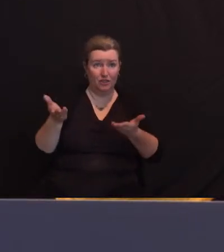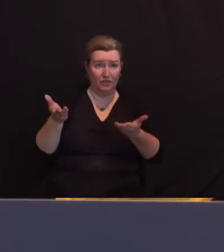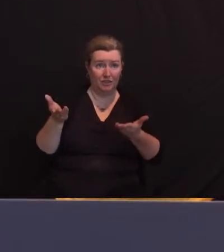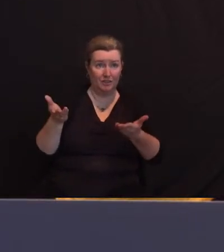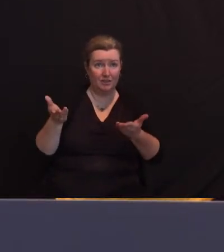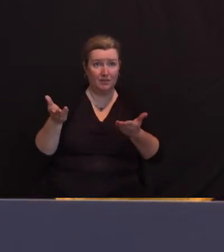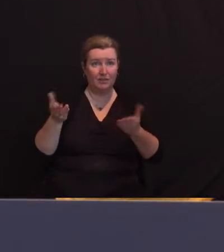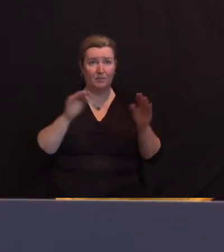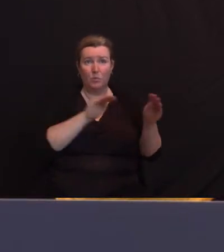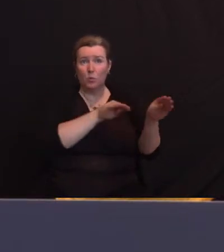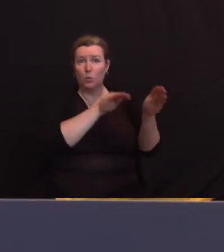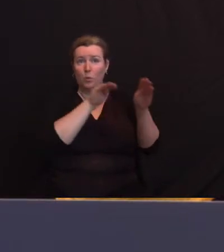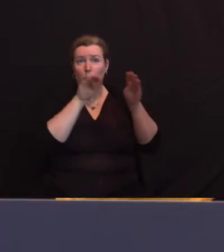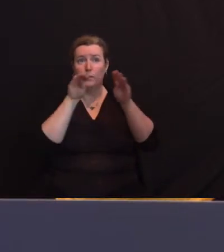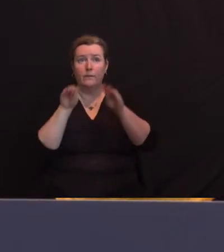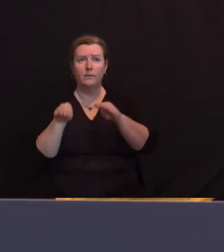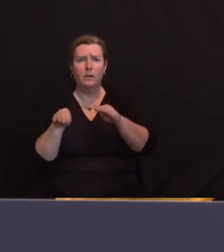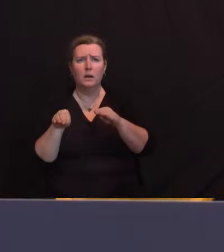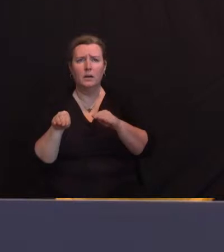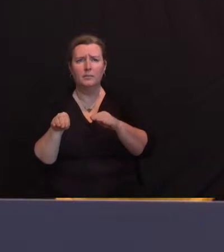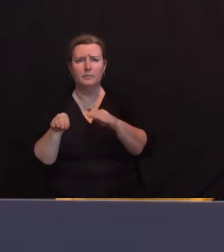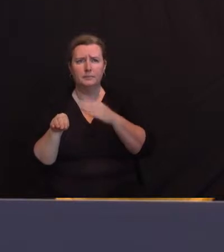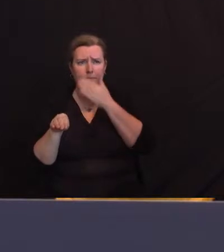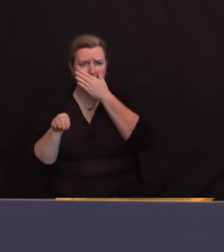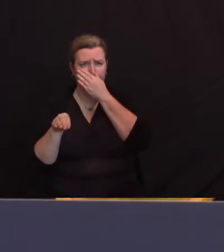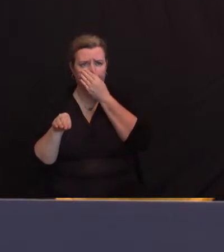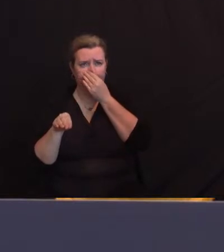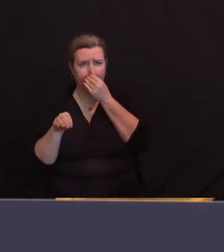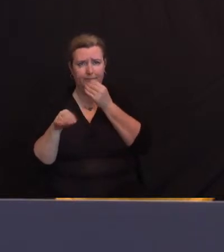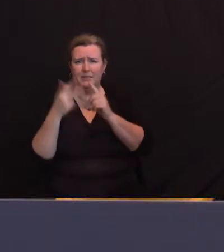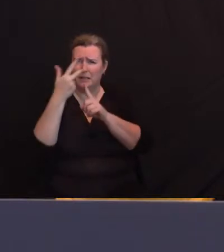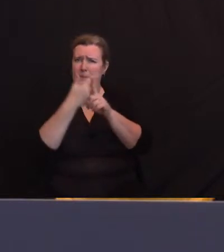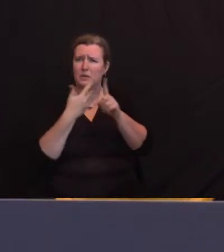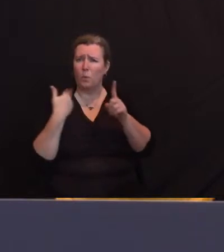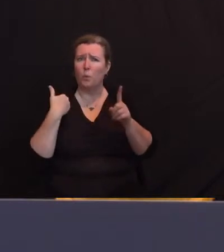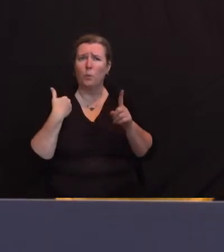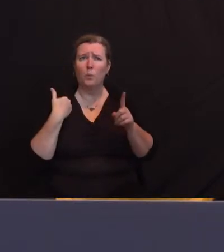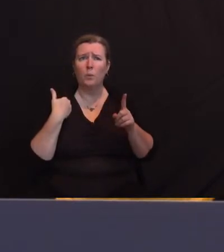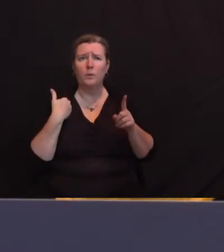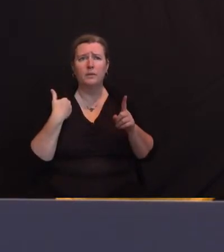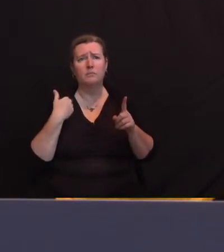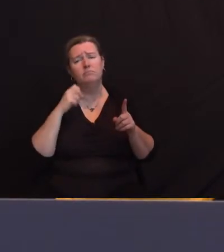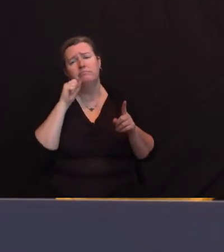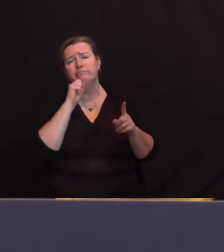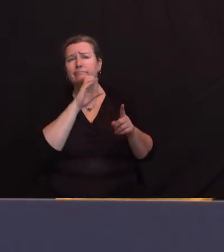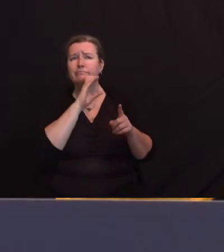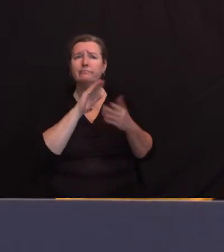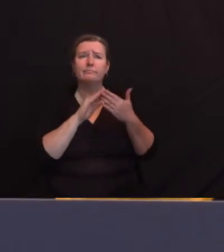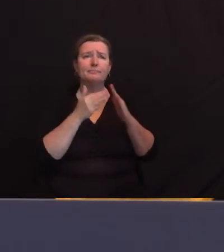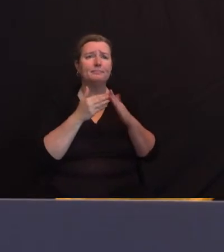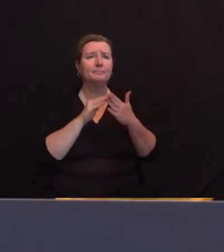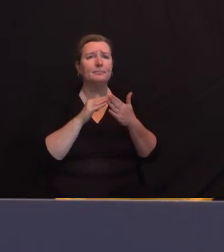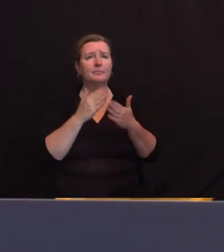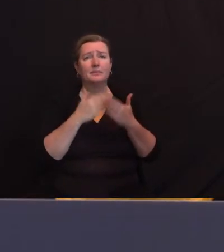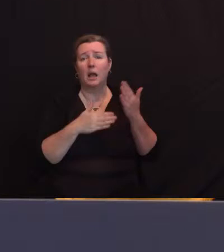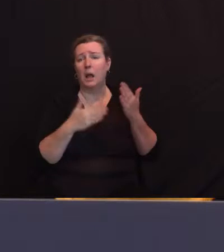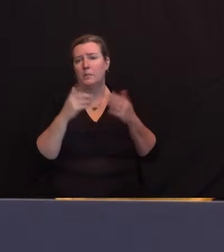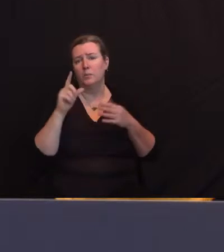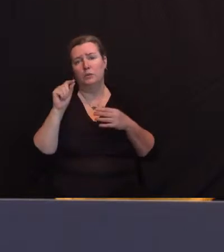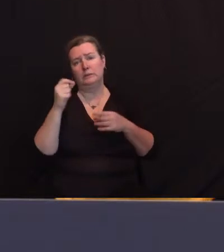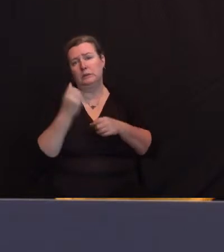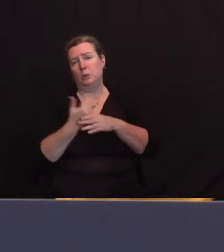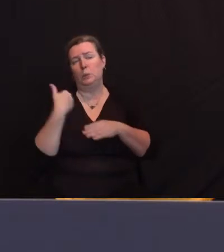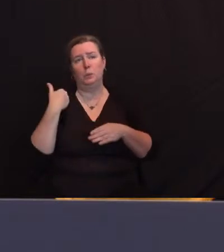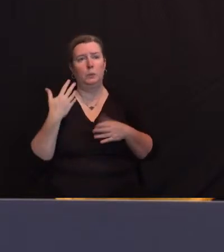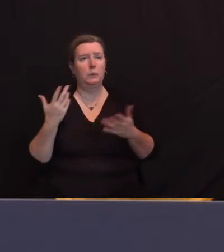some cases, they had moved there 3 months ago or double-digit years ago. And we heard several people say, when I